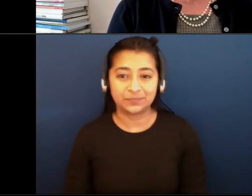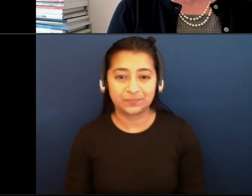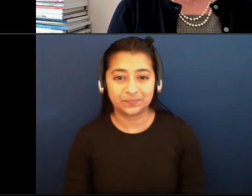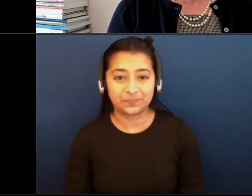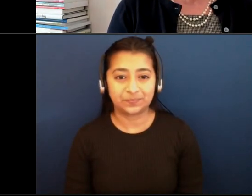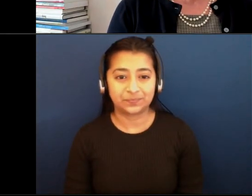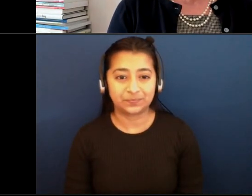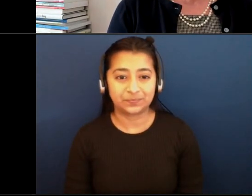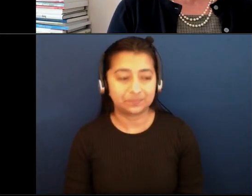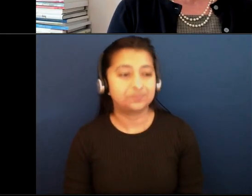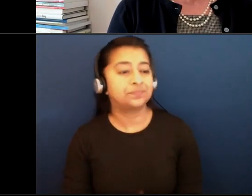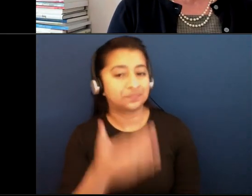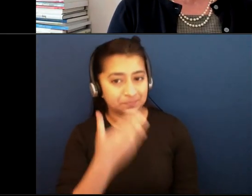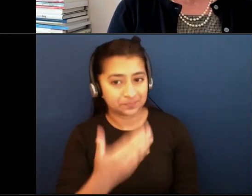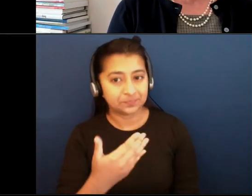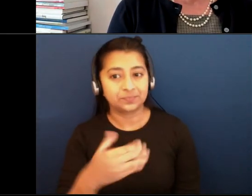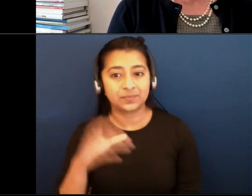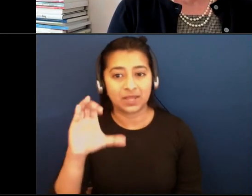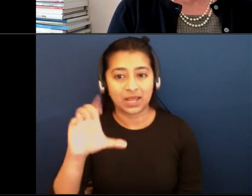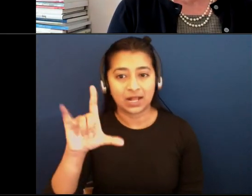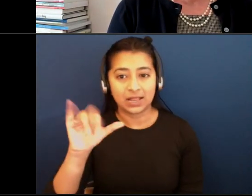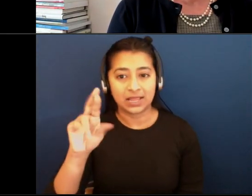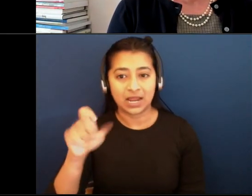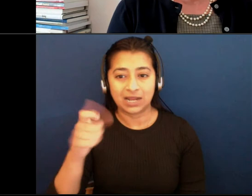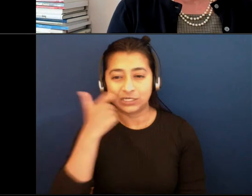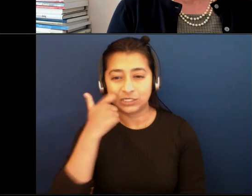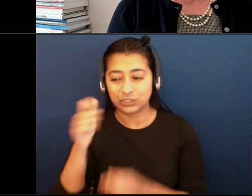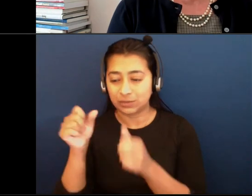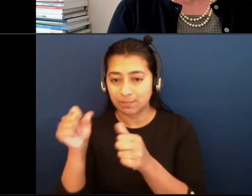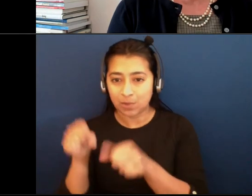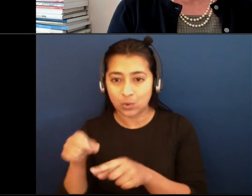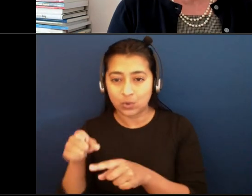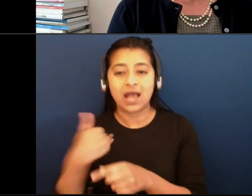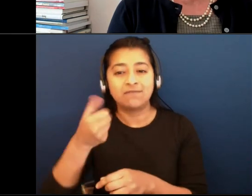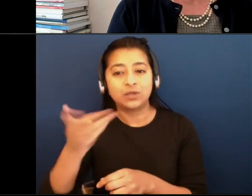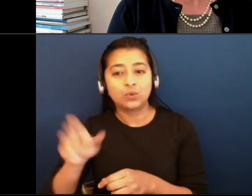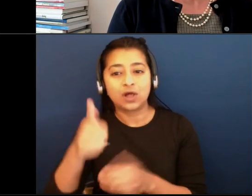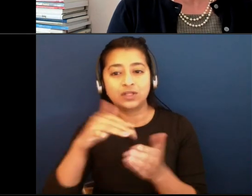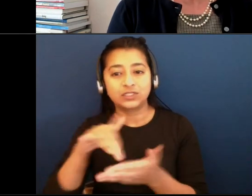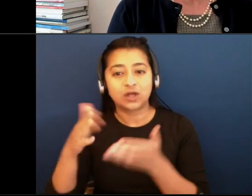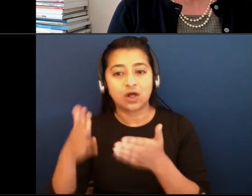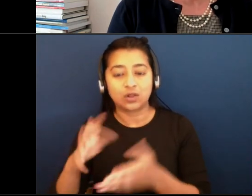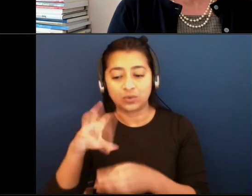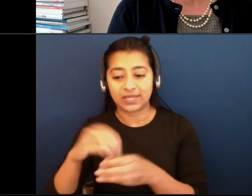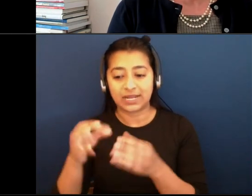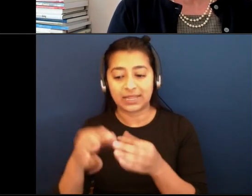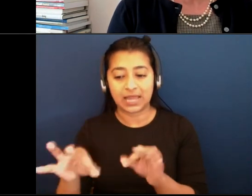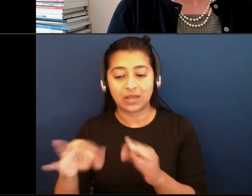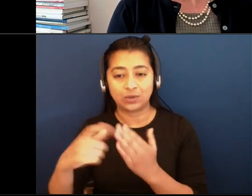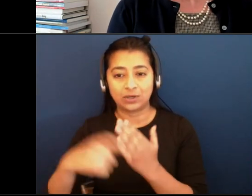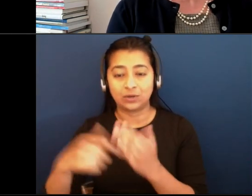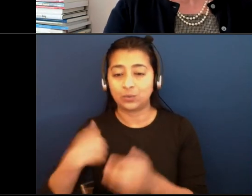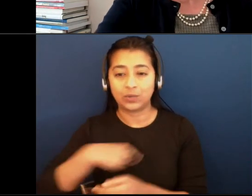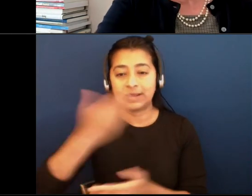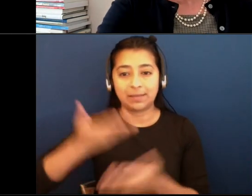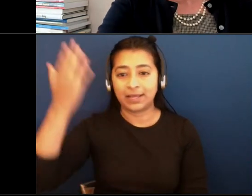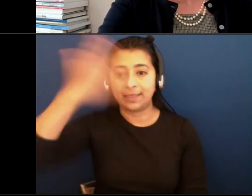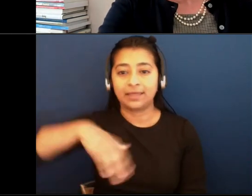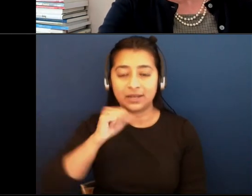And thank you. Claire Bowen just posted there's a few other Indigenous scholars in language that we, you know, might have not